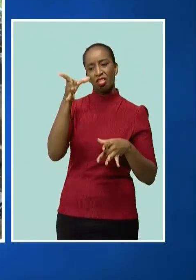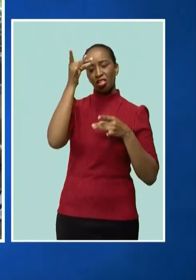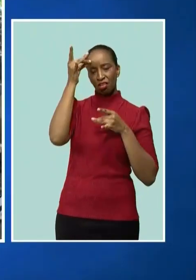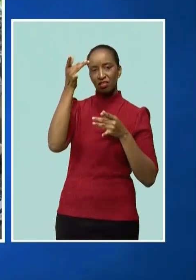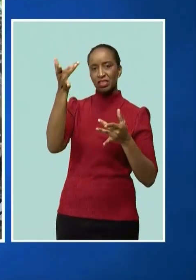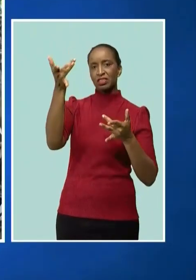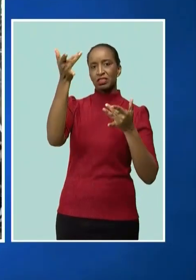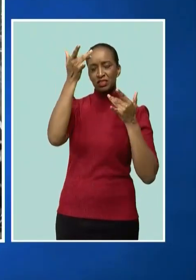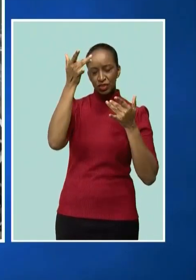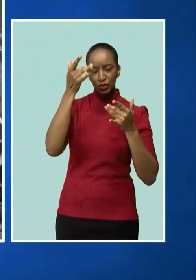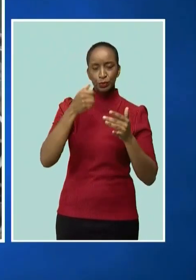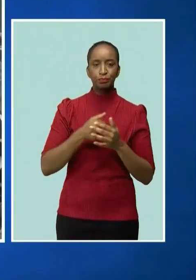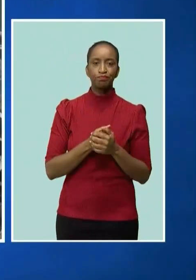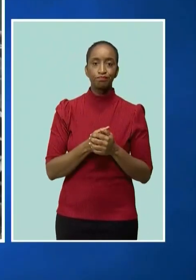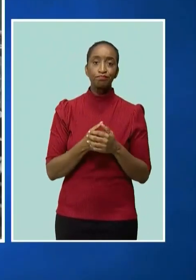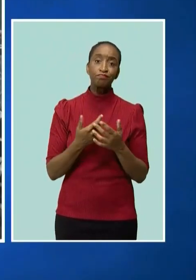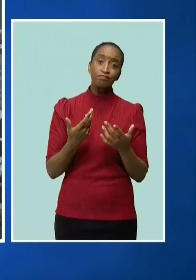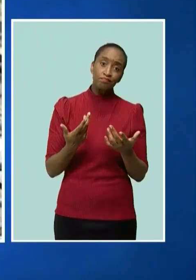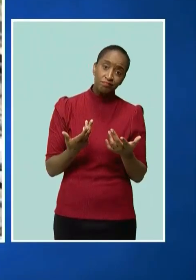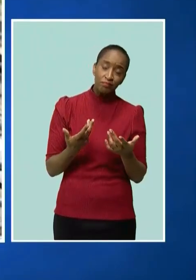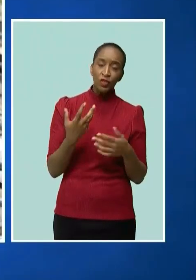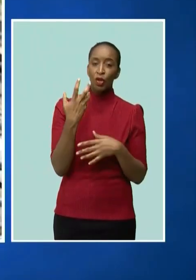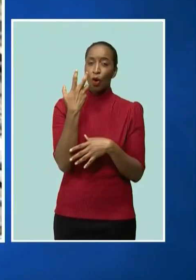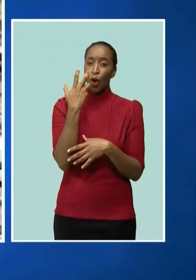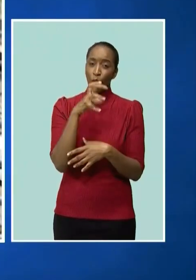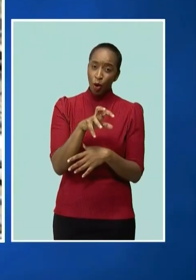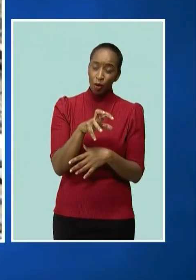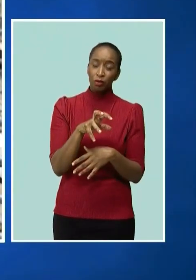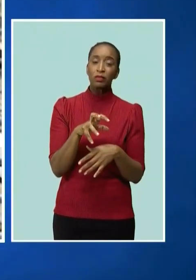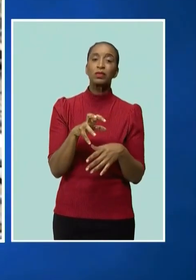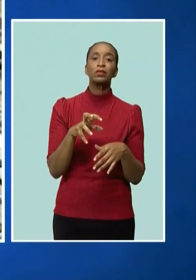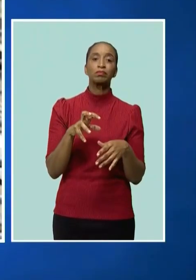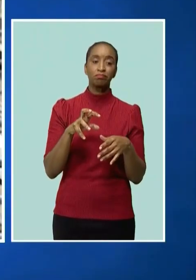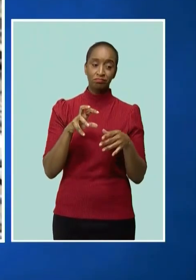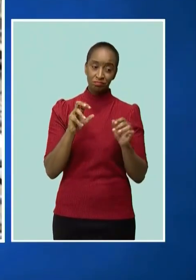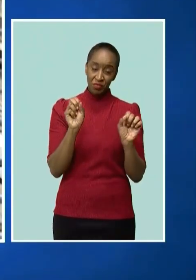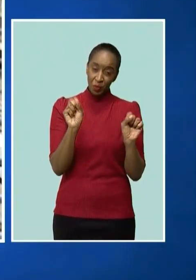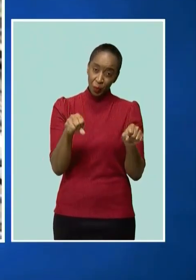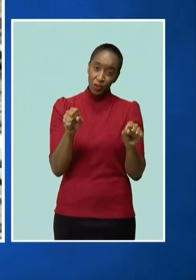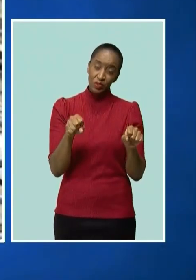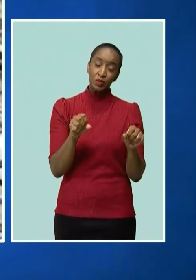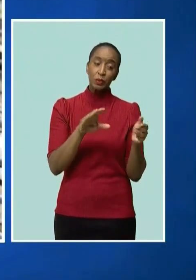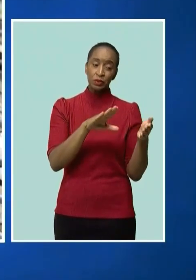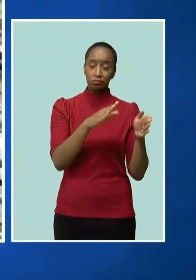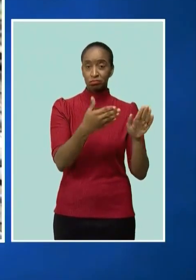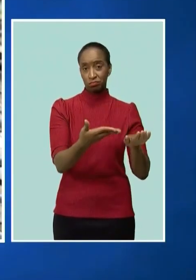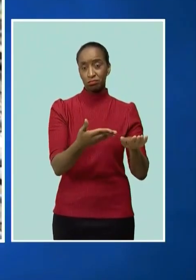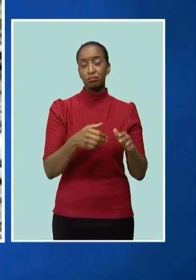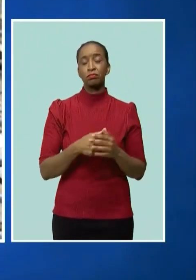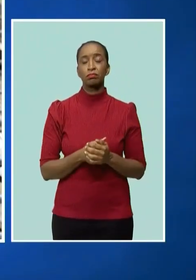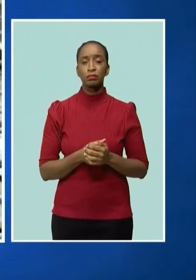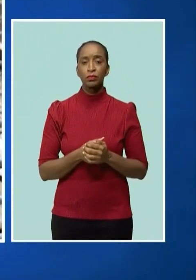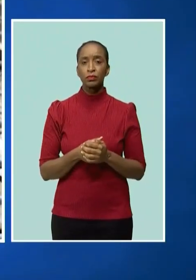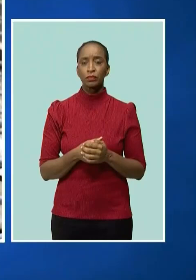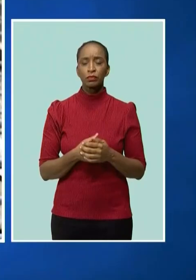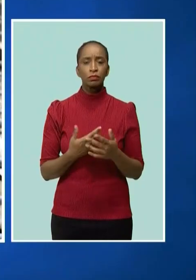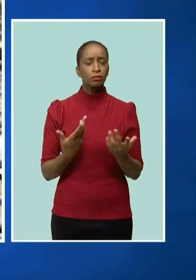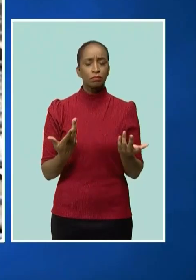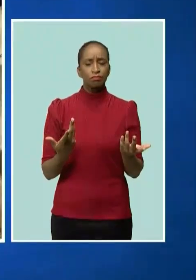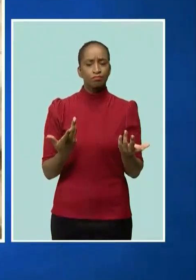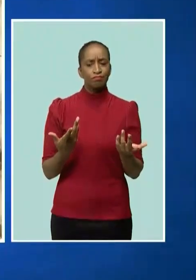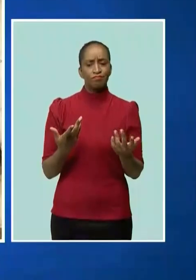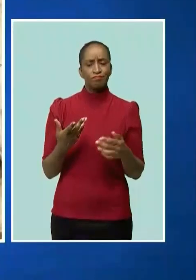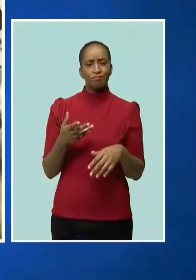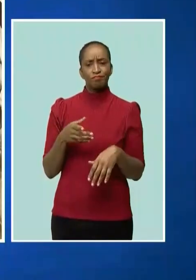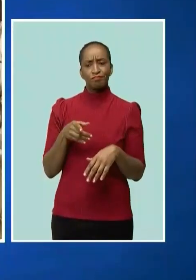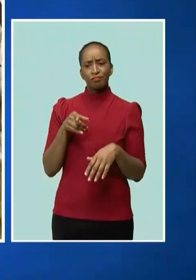it's more likely than ever that on those conditions, your animal might die. If you could give a percentage in terms of your